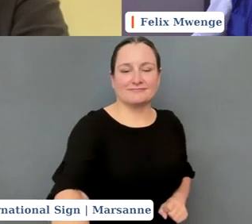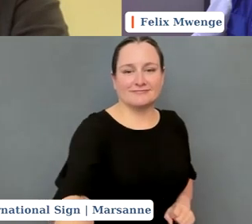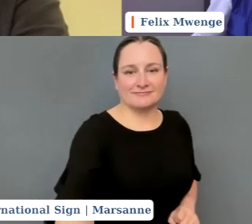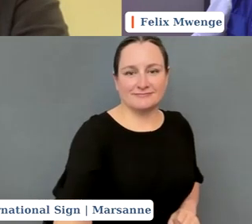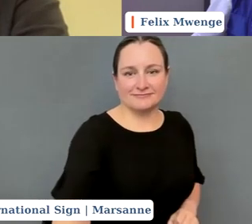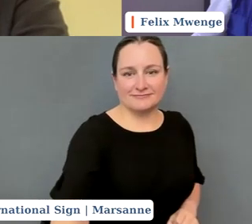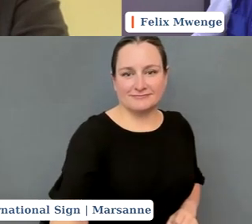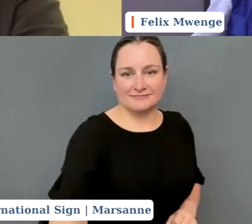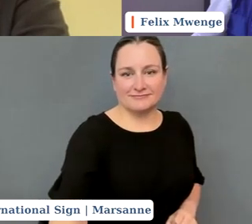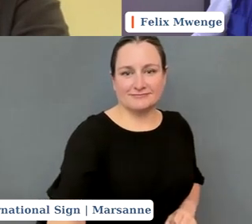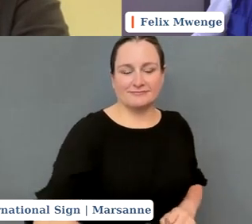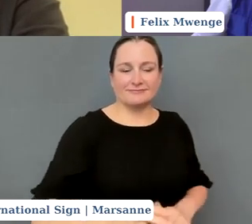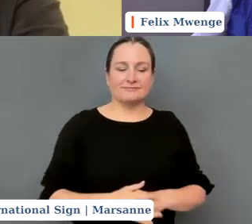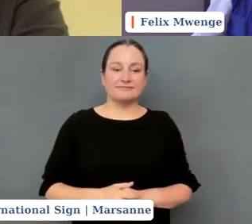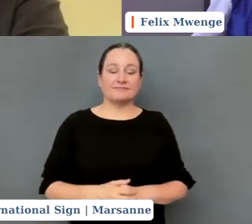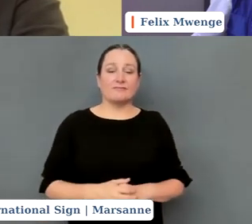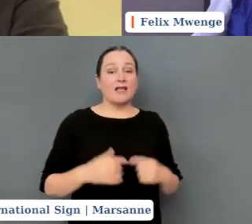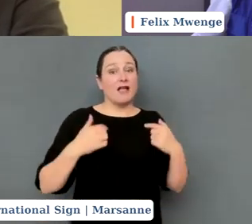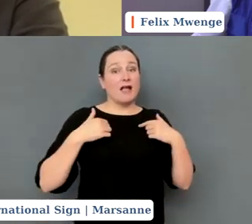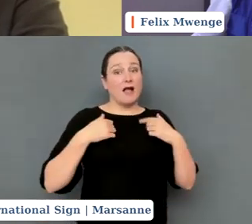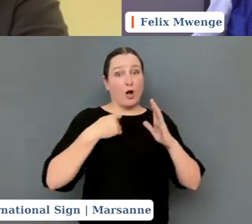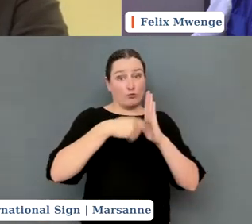women. There are many